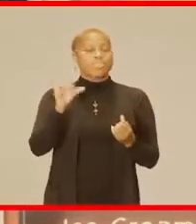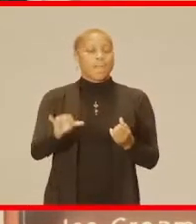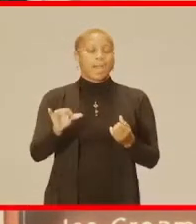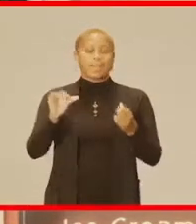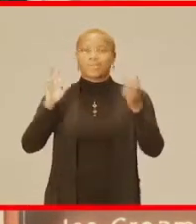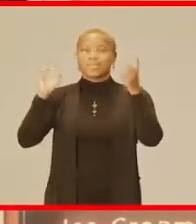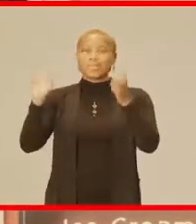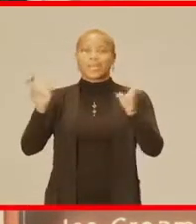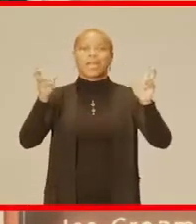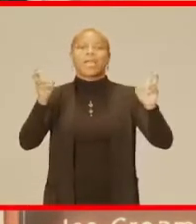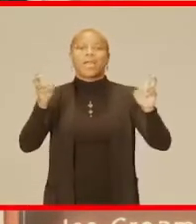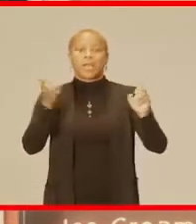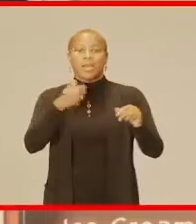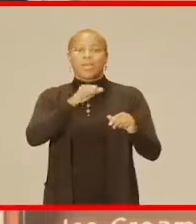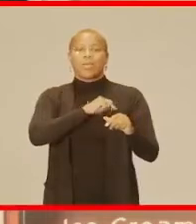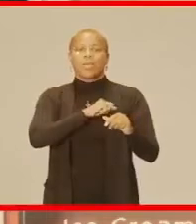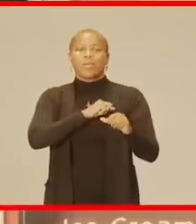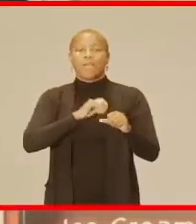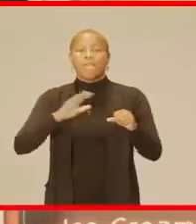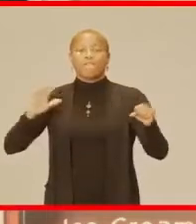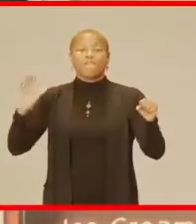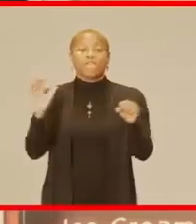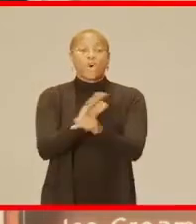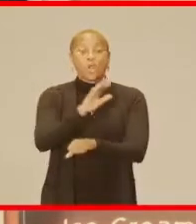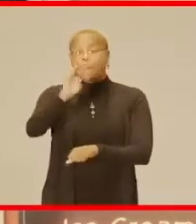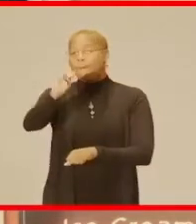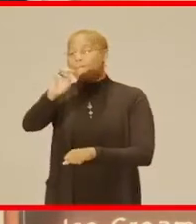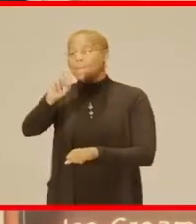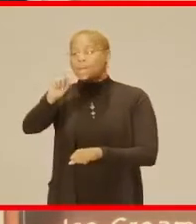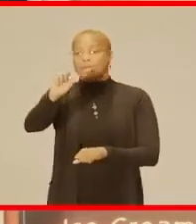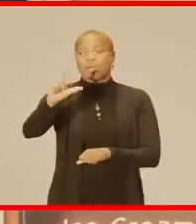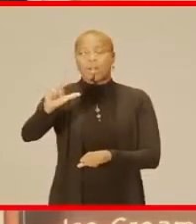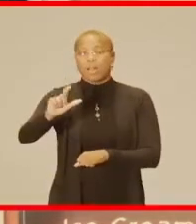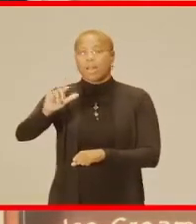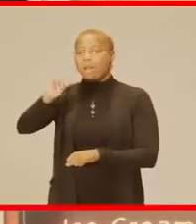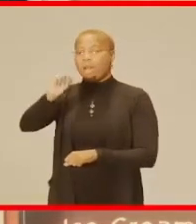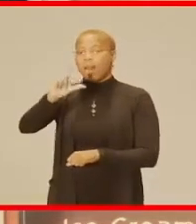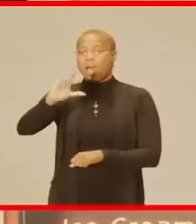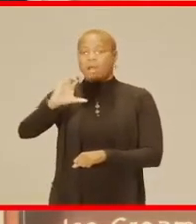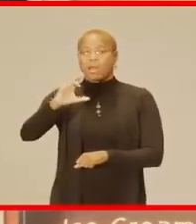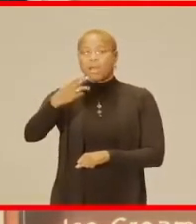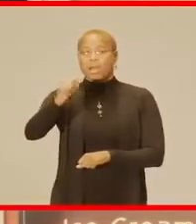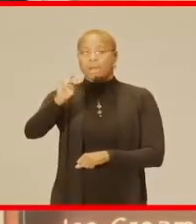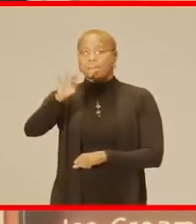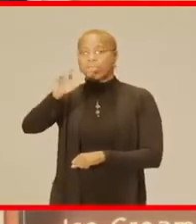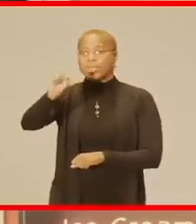classic anime series Full Metal Alchemist. Anyone know Full Metal Alchemist?